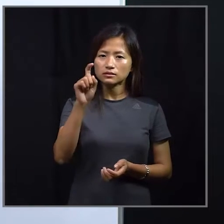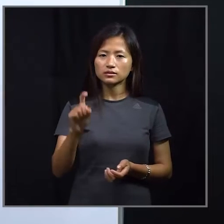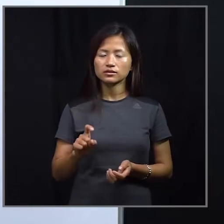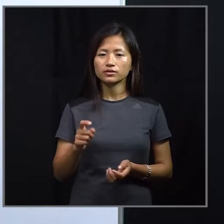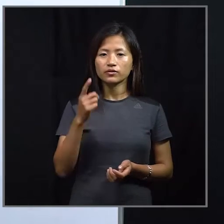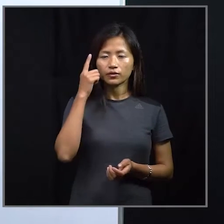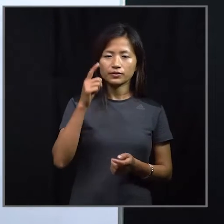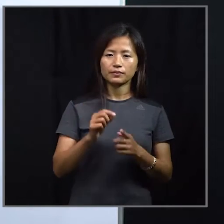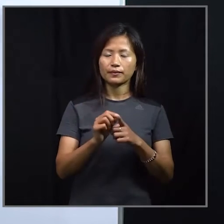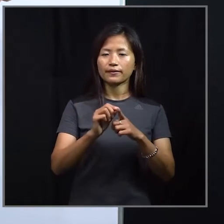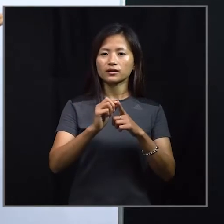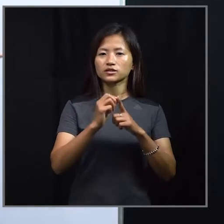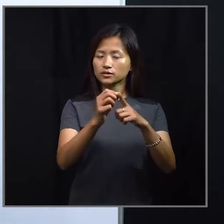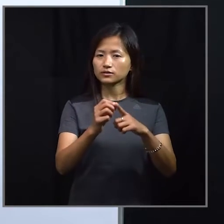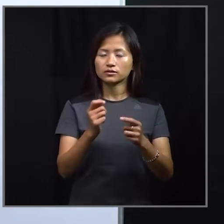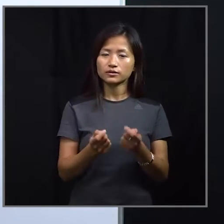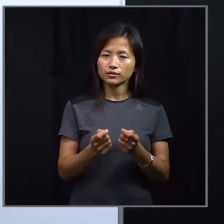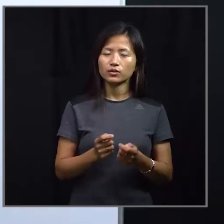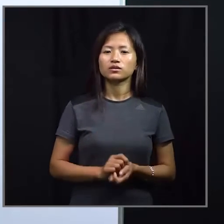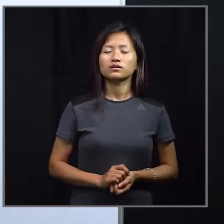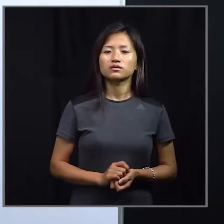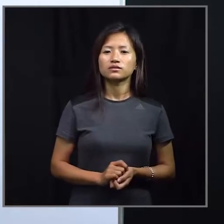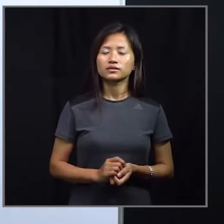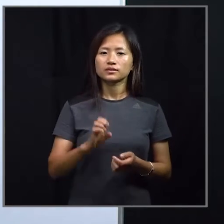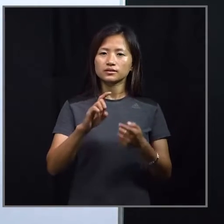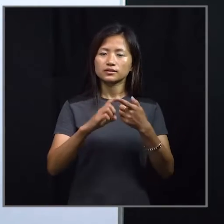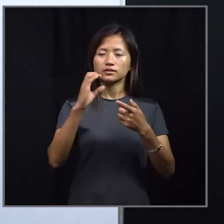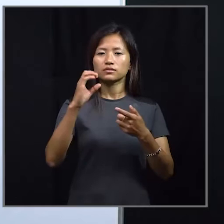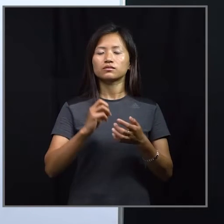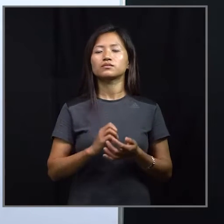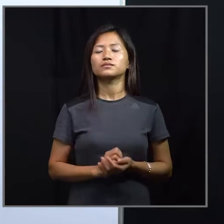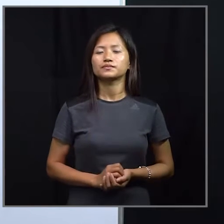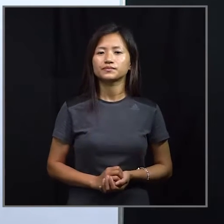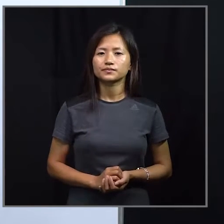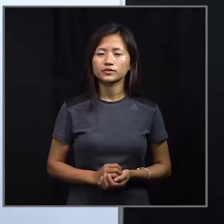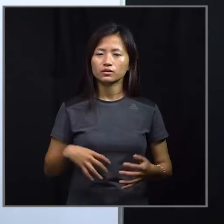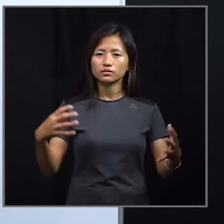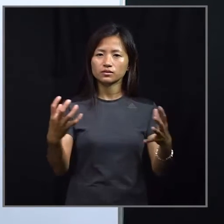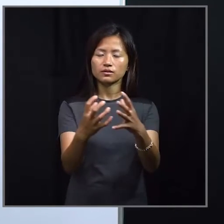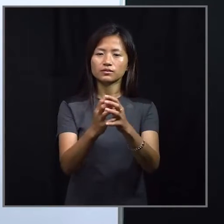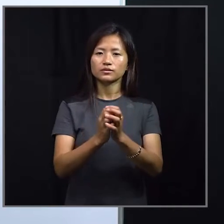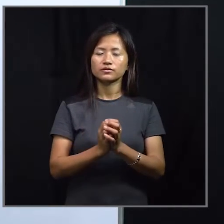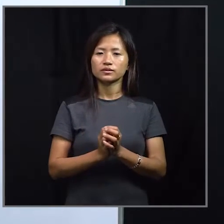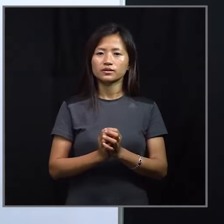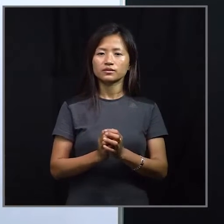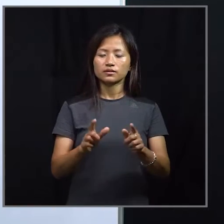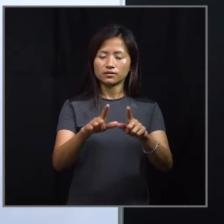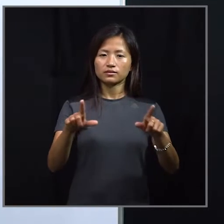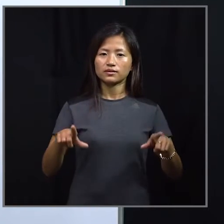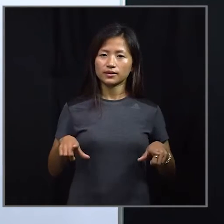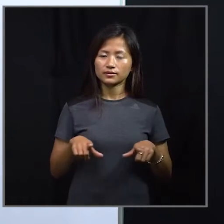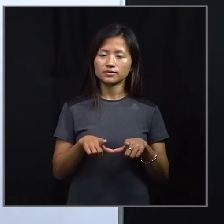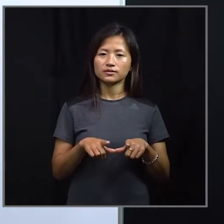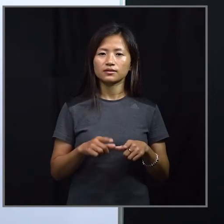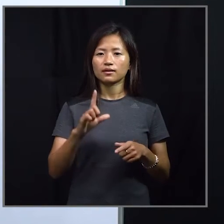for the production of goods and services in the economy. All these resources will be comprised of land, labor,